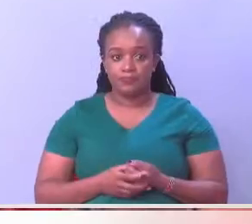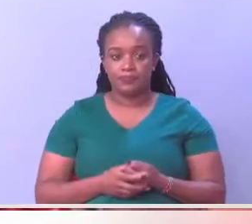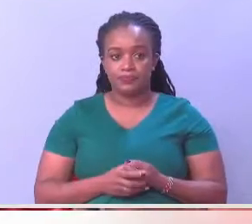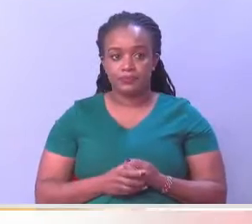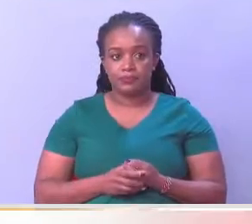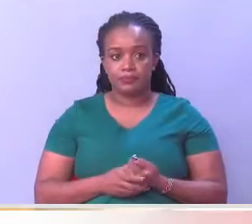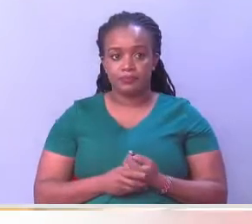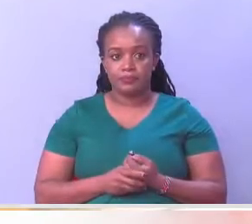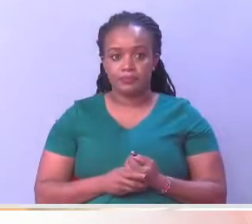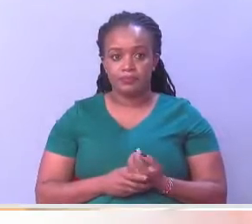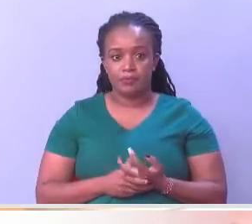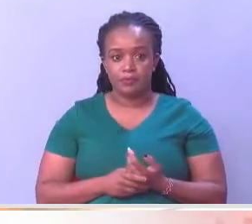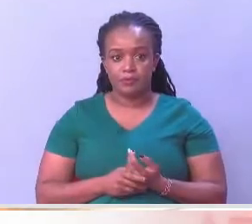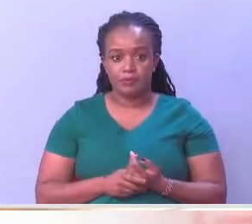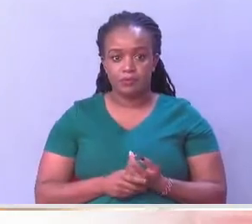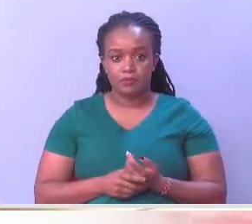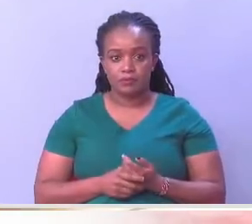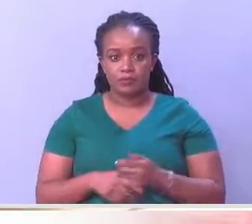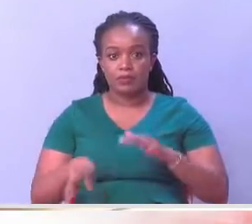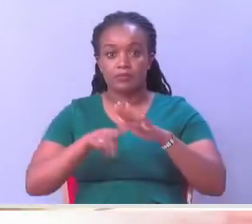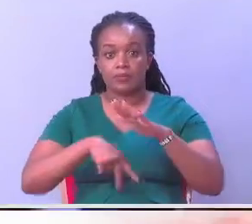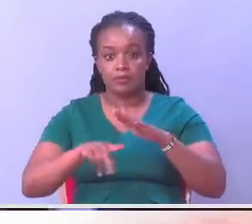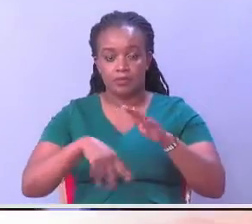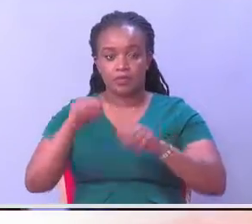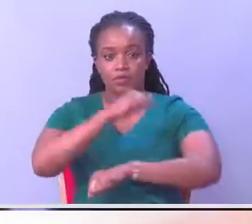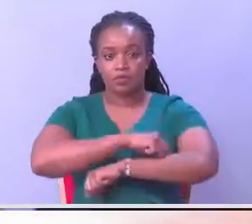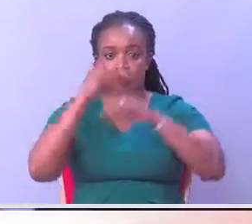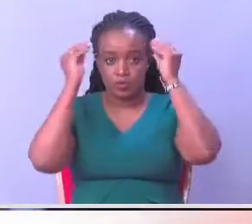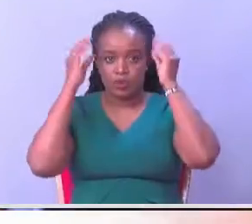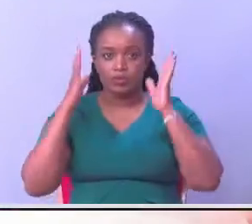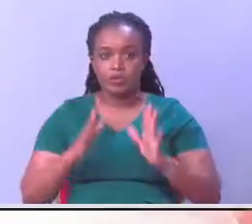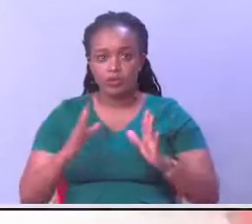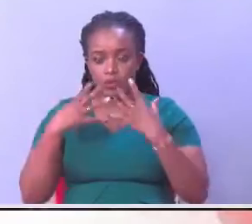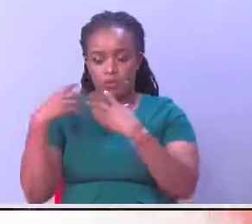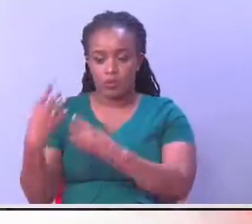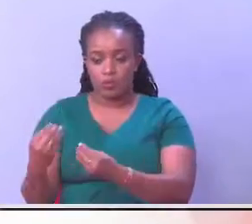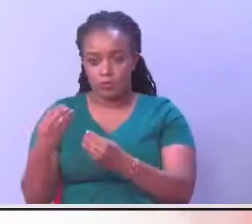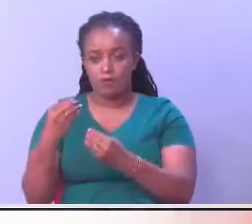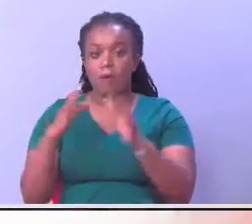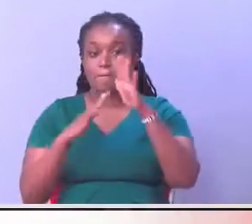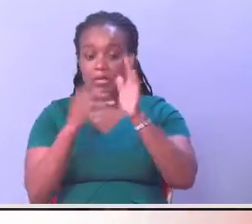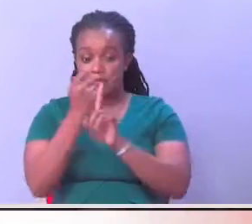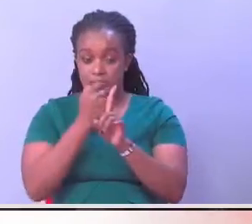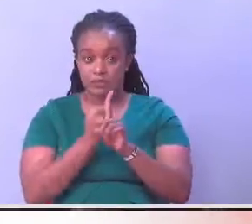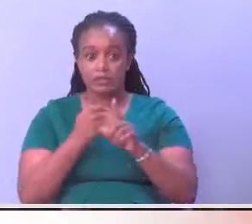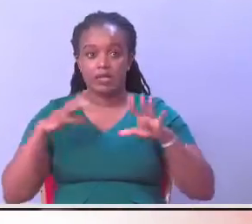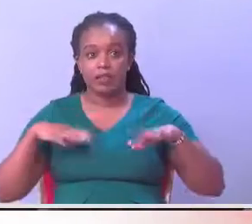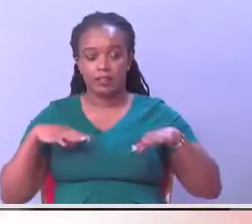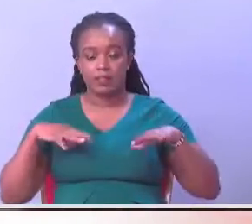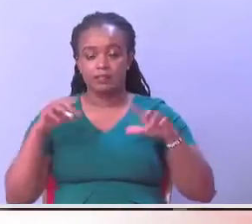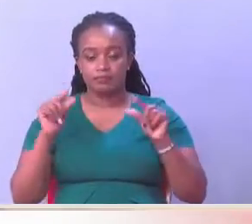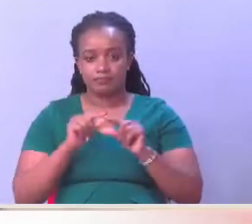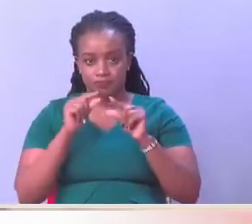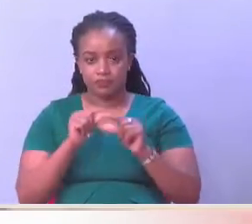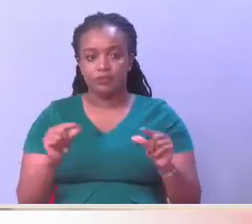Primary school pupils will now join their counterparts in high school for the midterm break that is scheduled to begin in 2 weeks' time. The